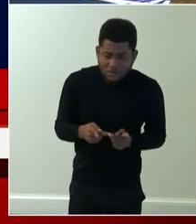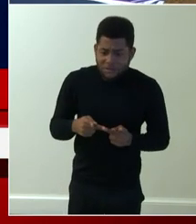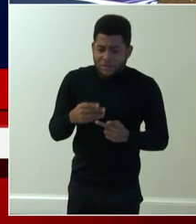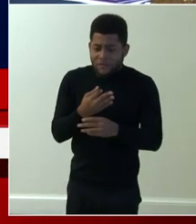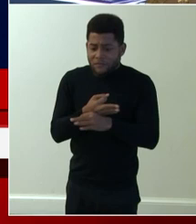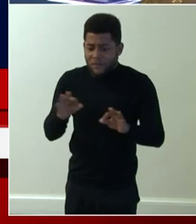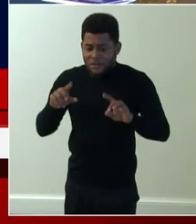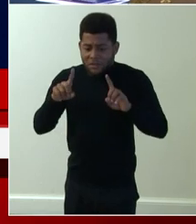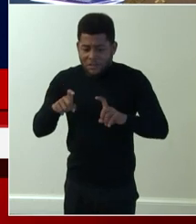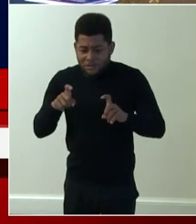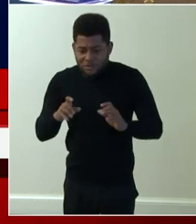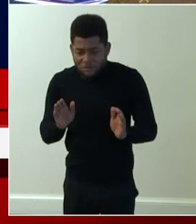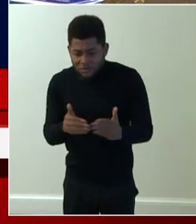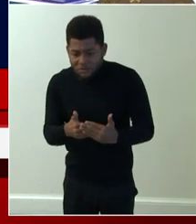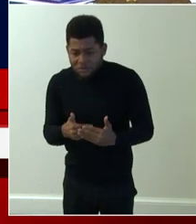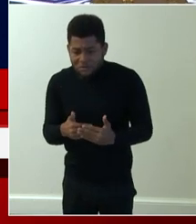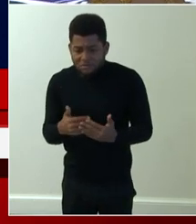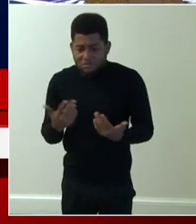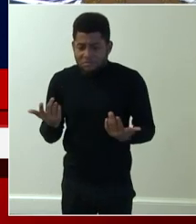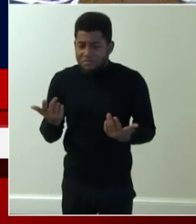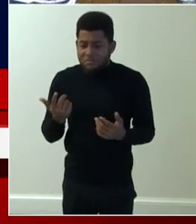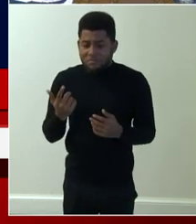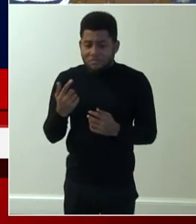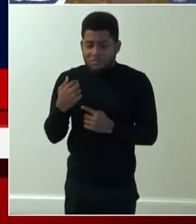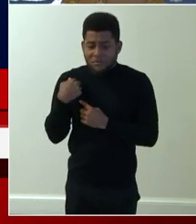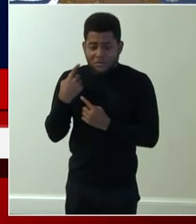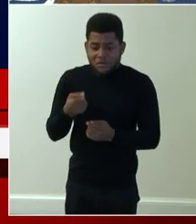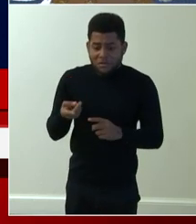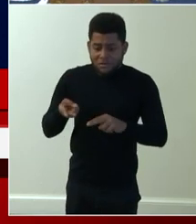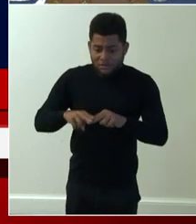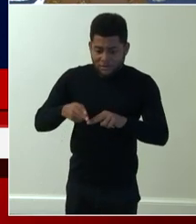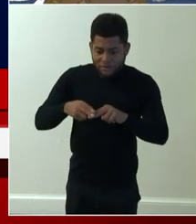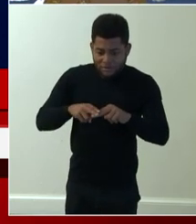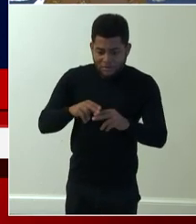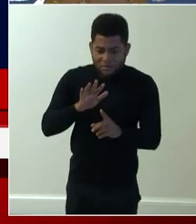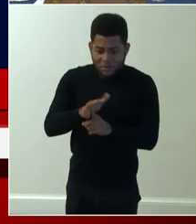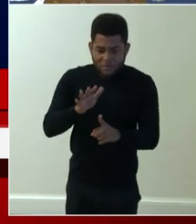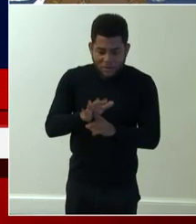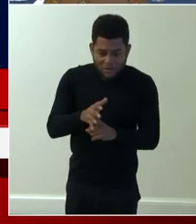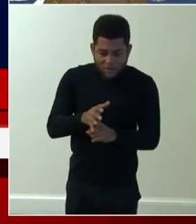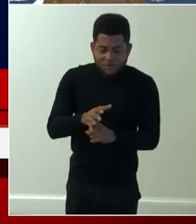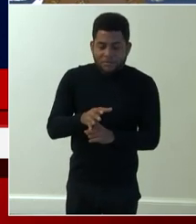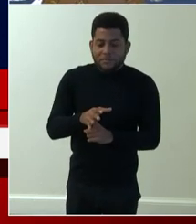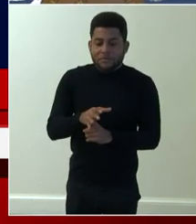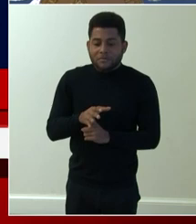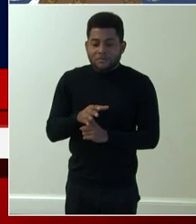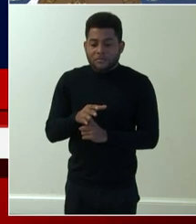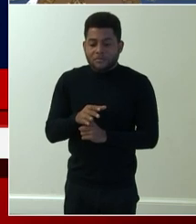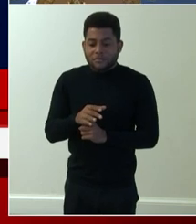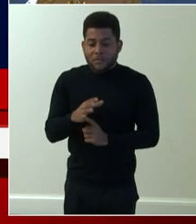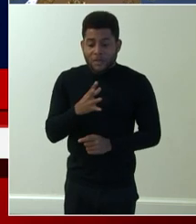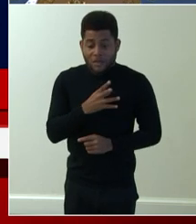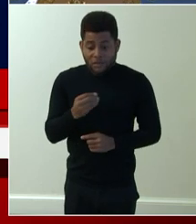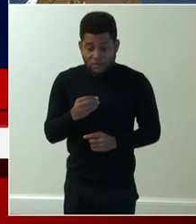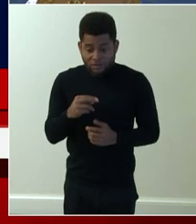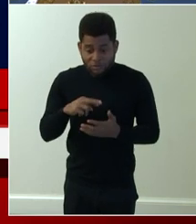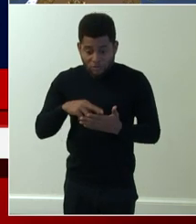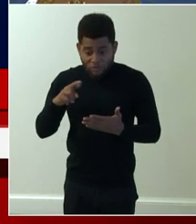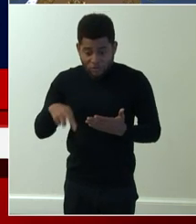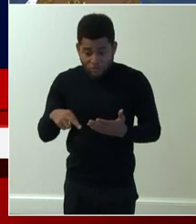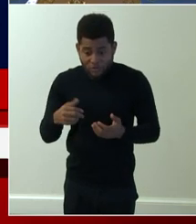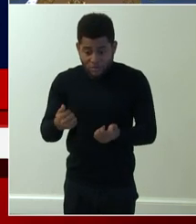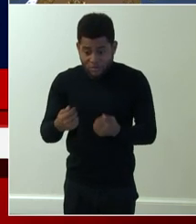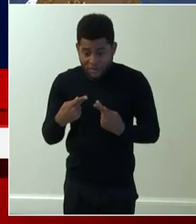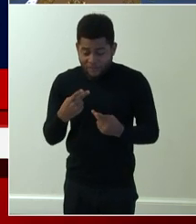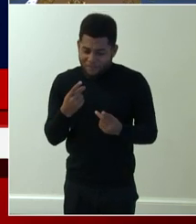yourself kits, which have been increasing in popularity, and our turnaround has been